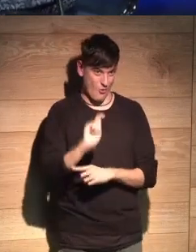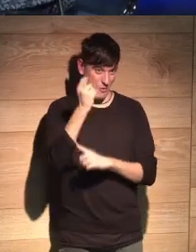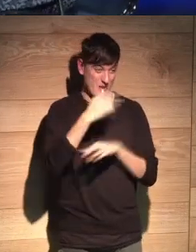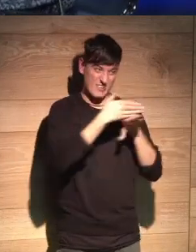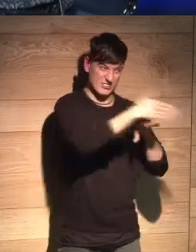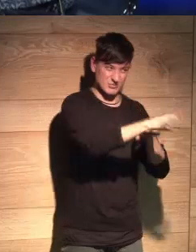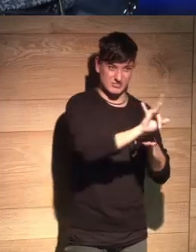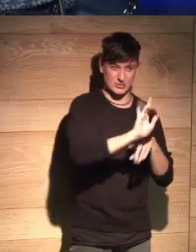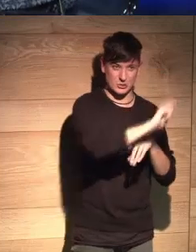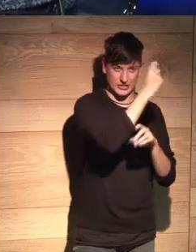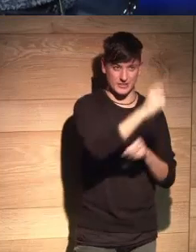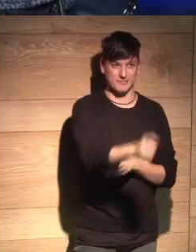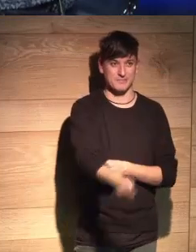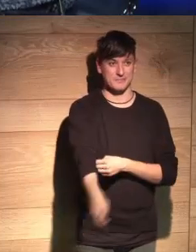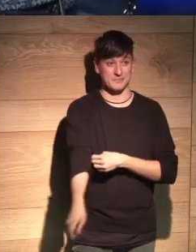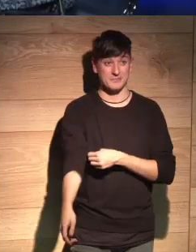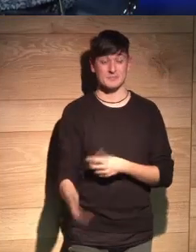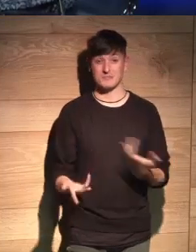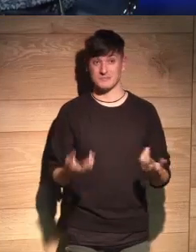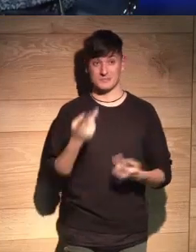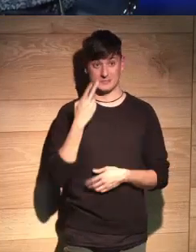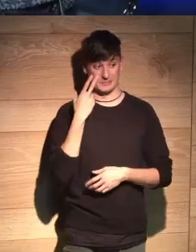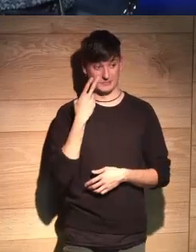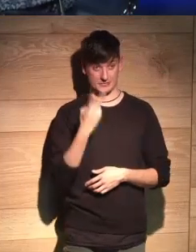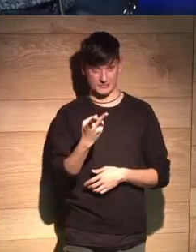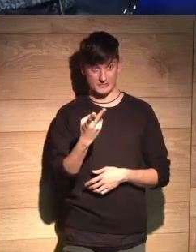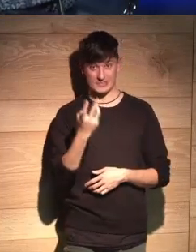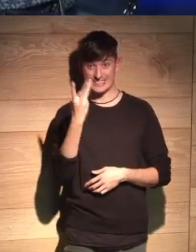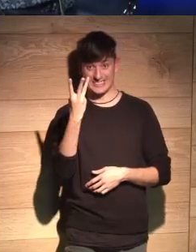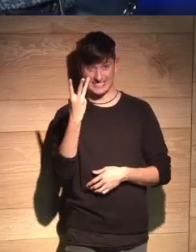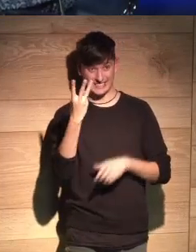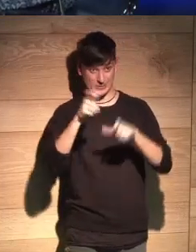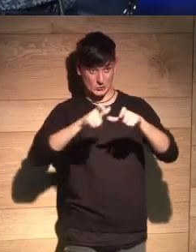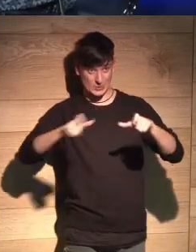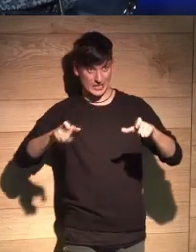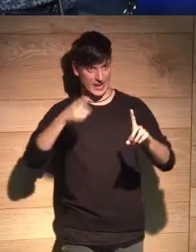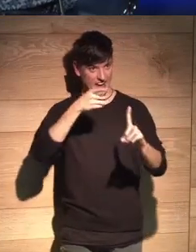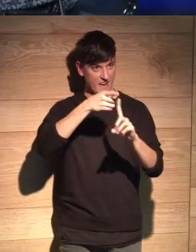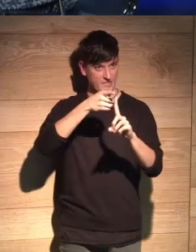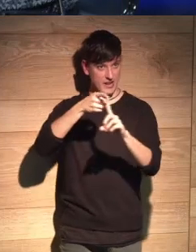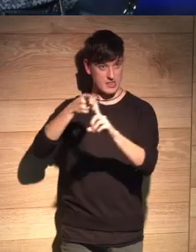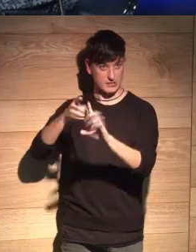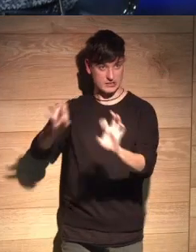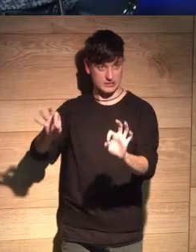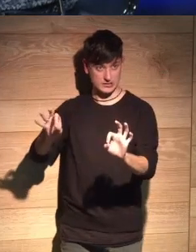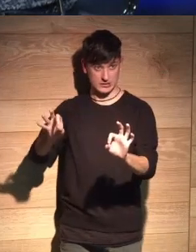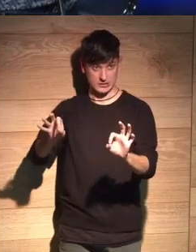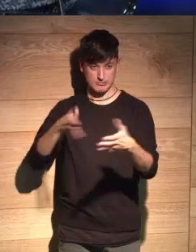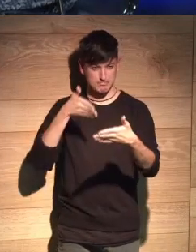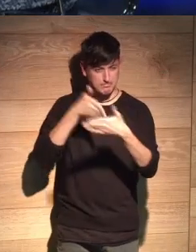apart from the anecdote of become rich, the rest I have been able to achieve. So we have 3 women that in